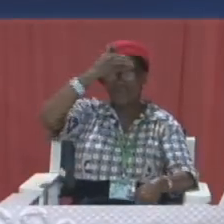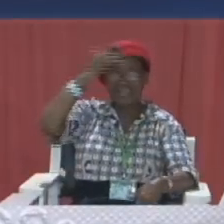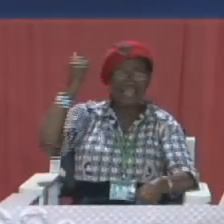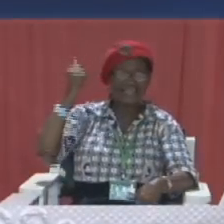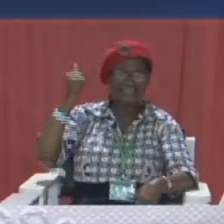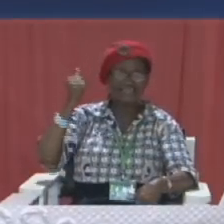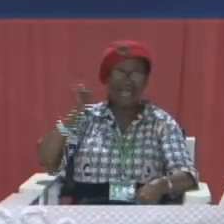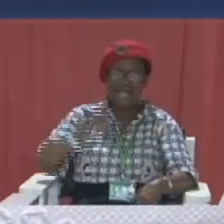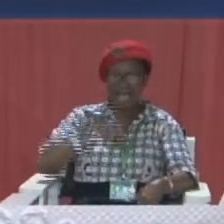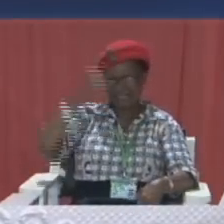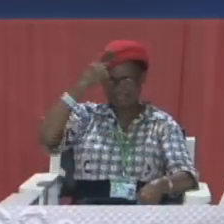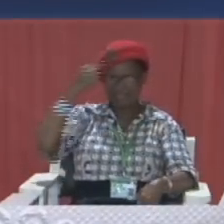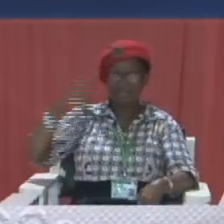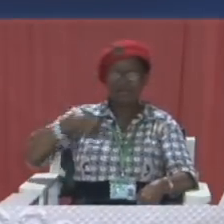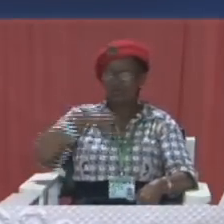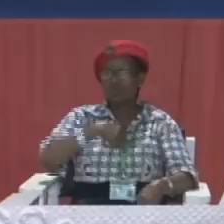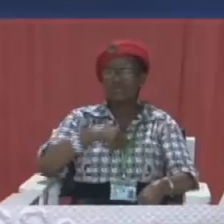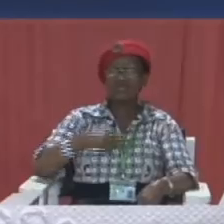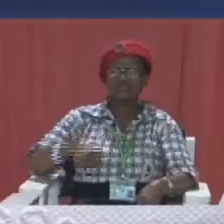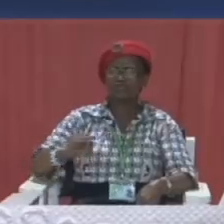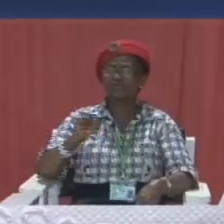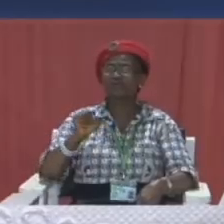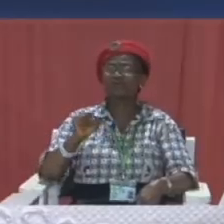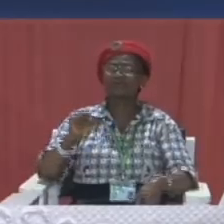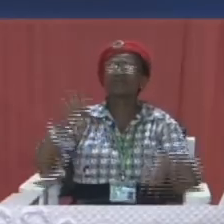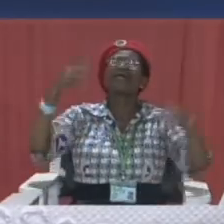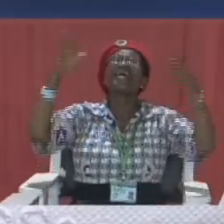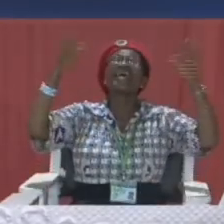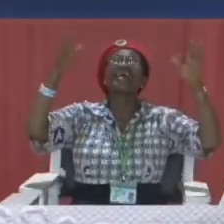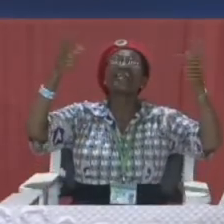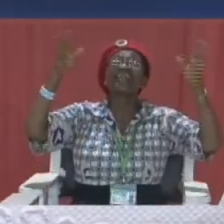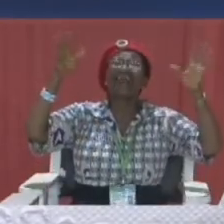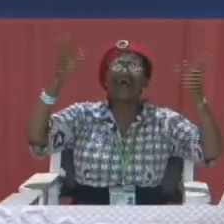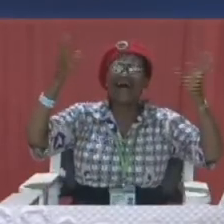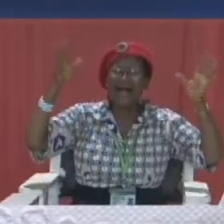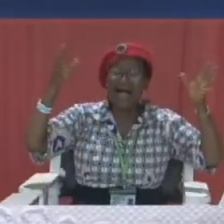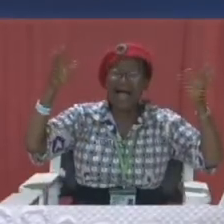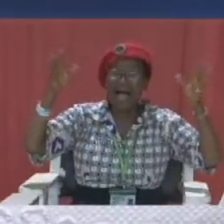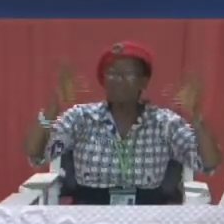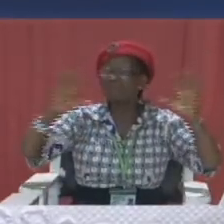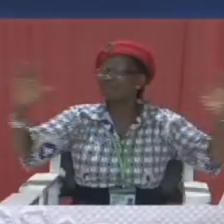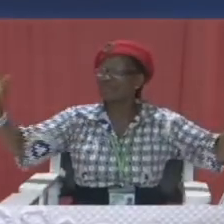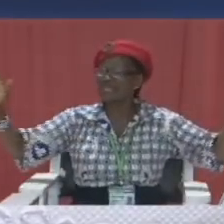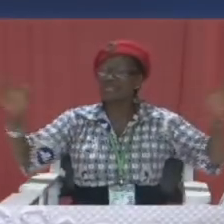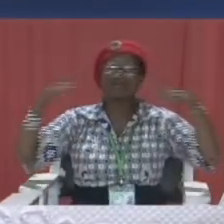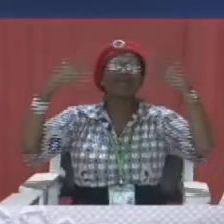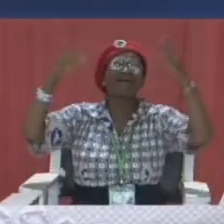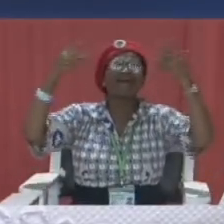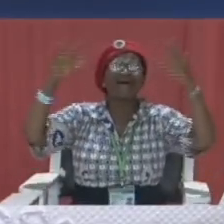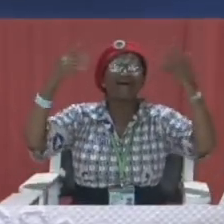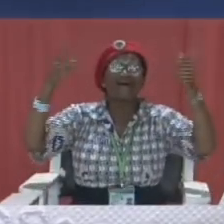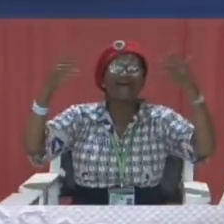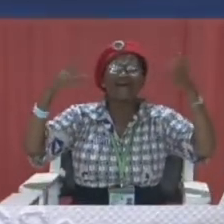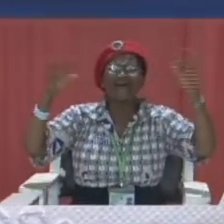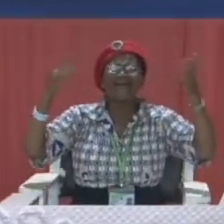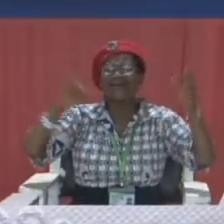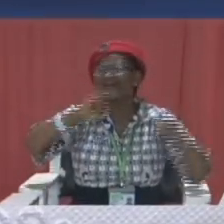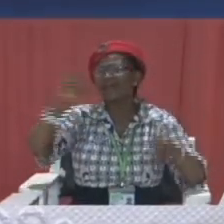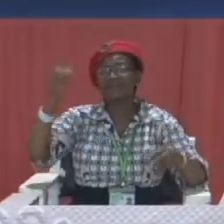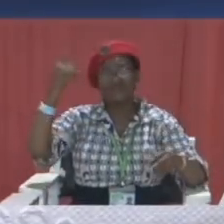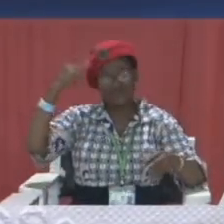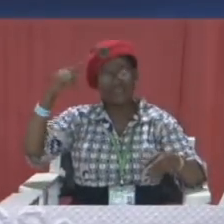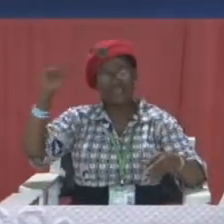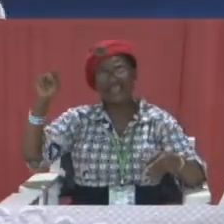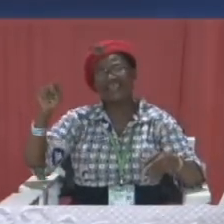Lord a big round of applause for the choir. Eje apatewo fun Olorun lati dupe lowo Olorun fun awon akorin wa.